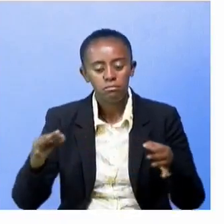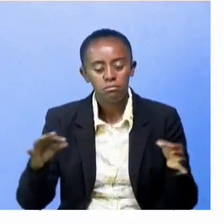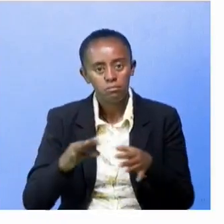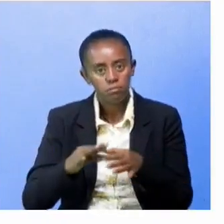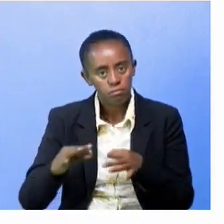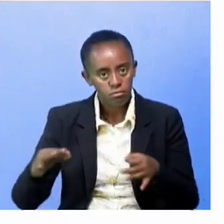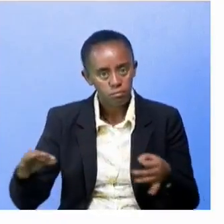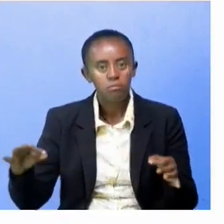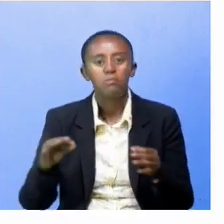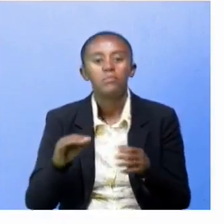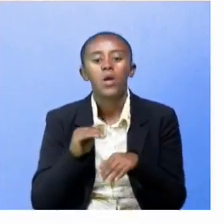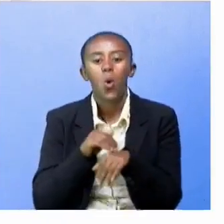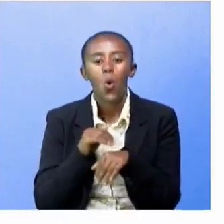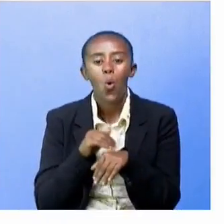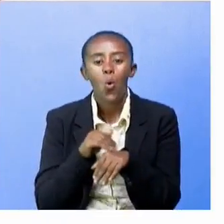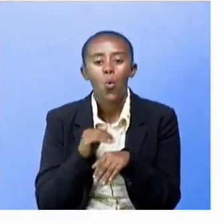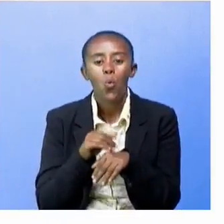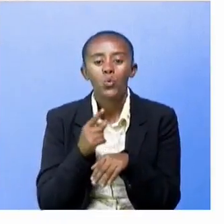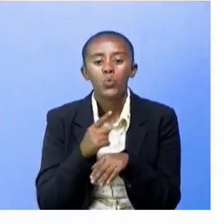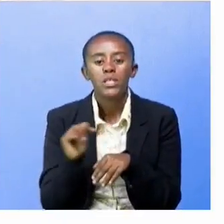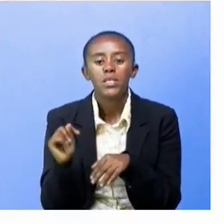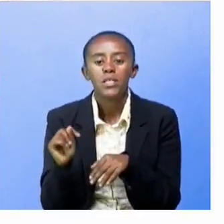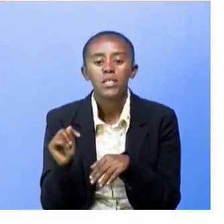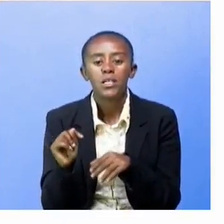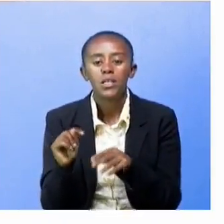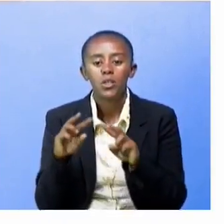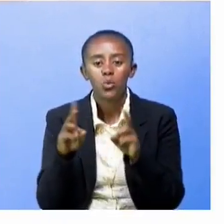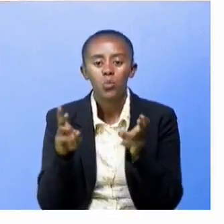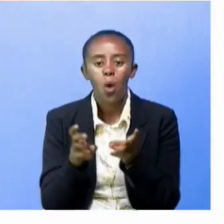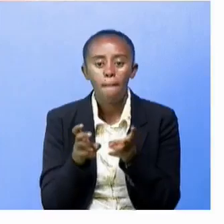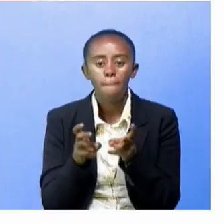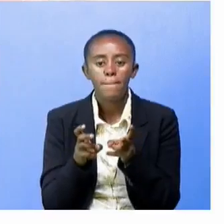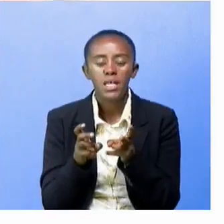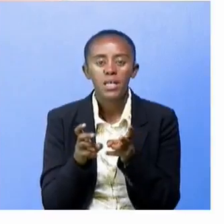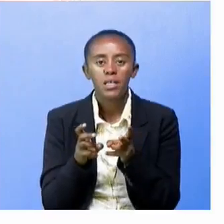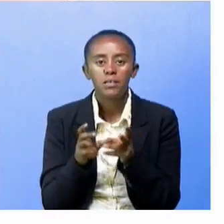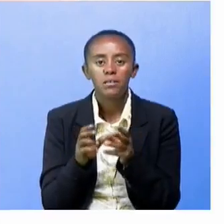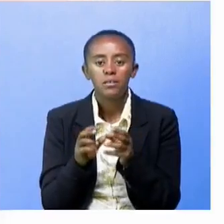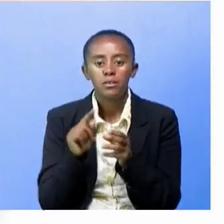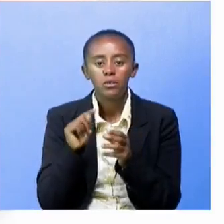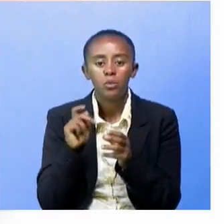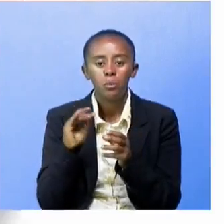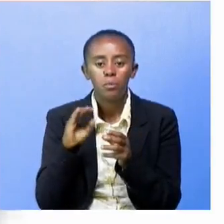on the topic